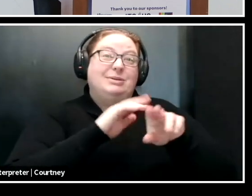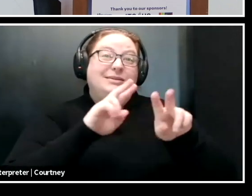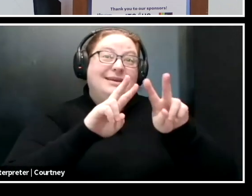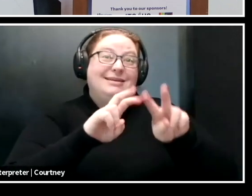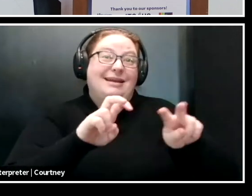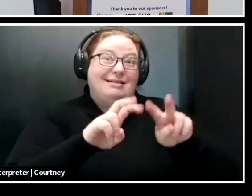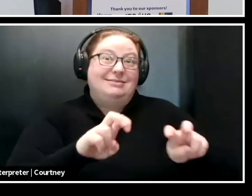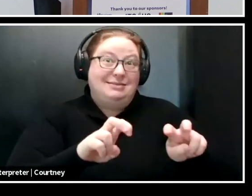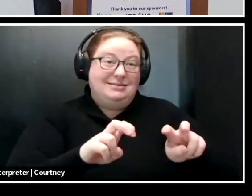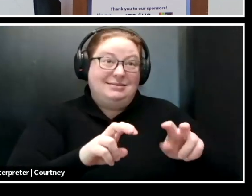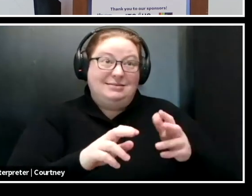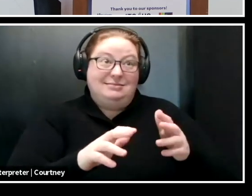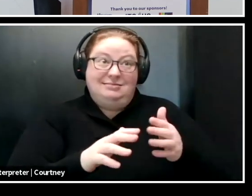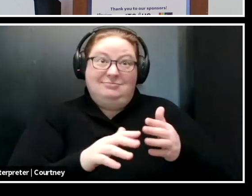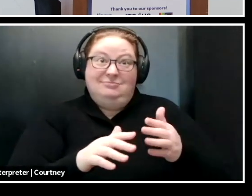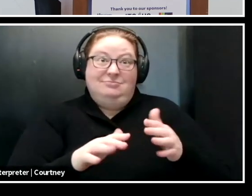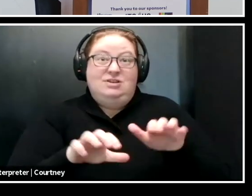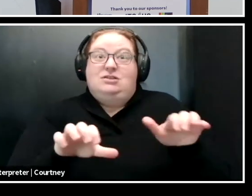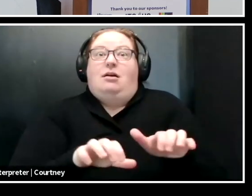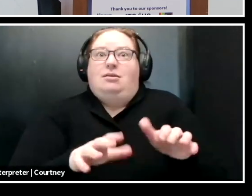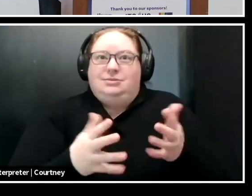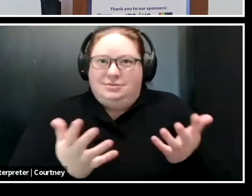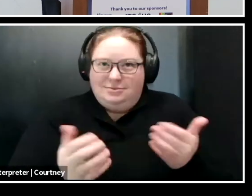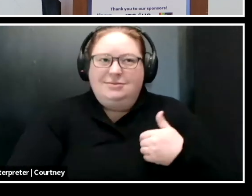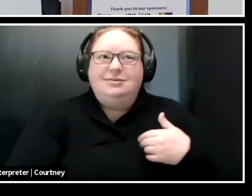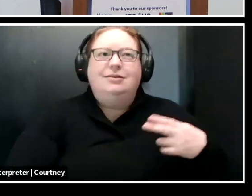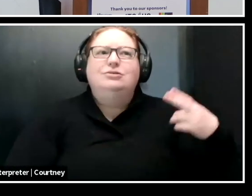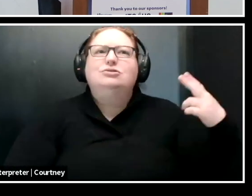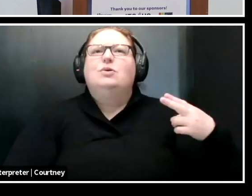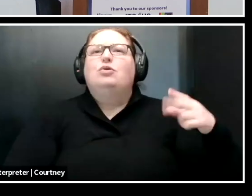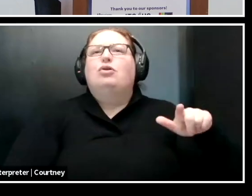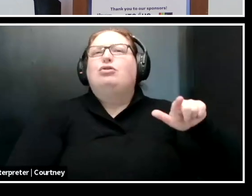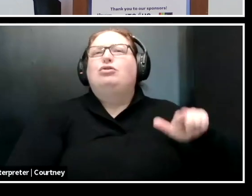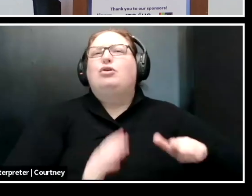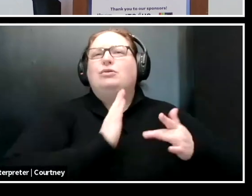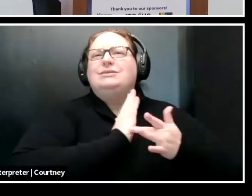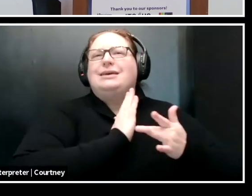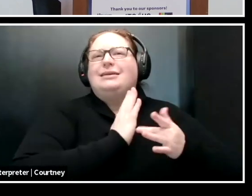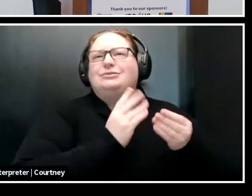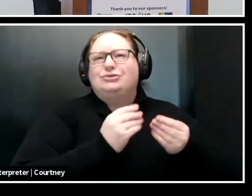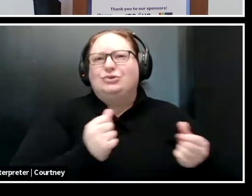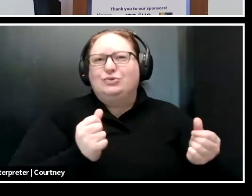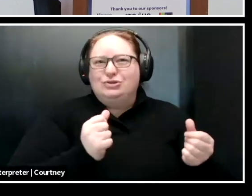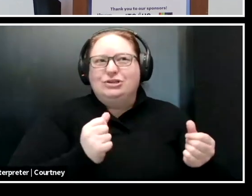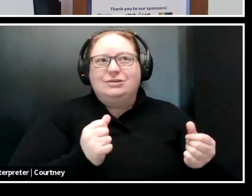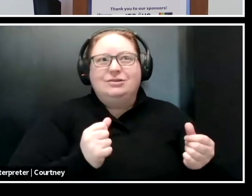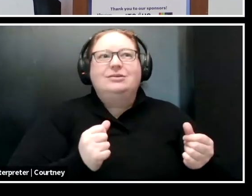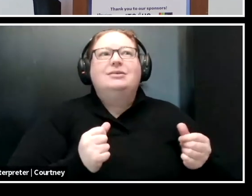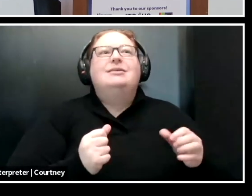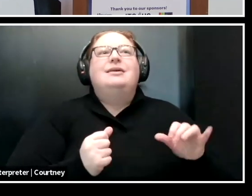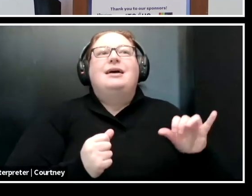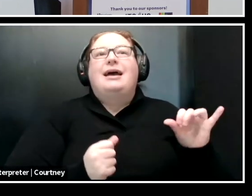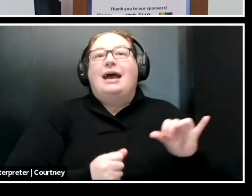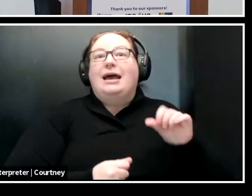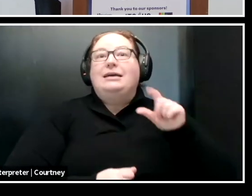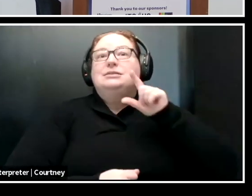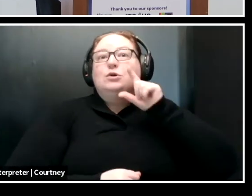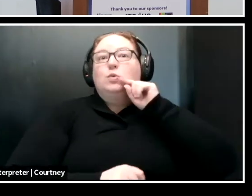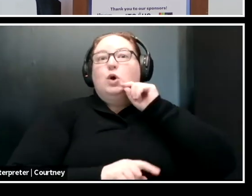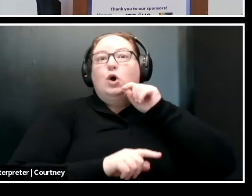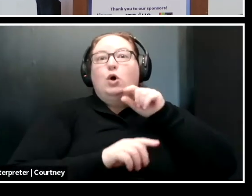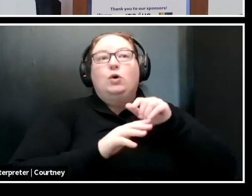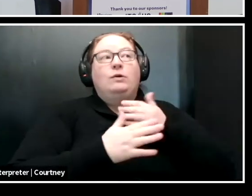obviously, the kind of historical method, the low-tech solution is doing as the crow flies. You draw a line that